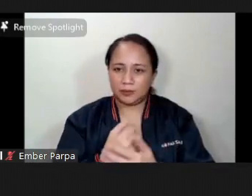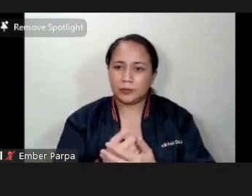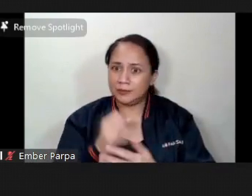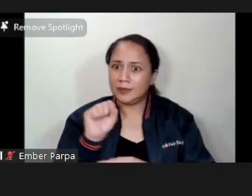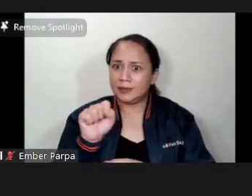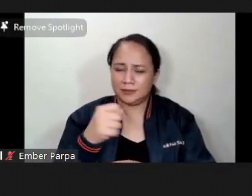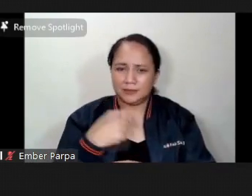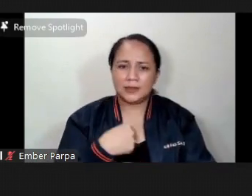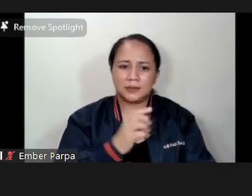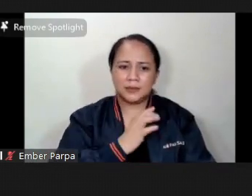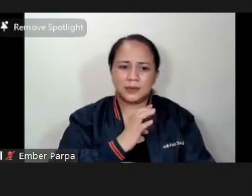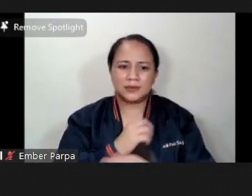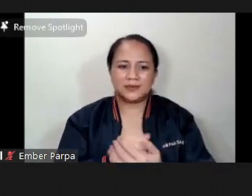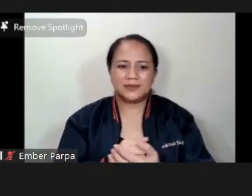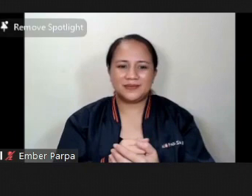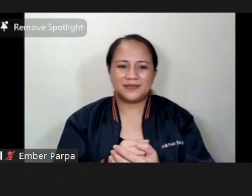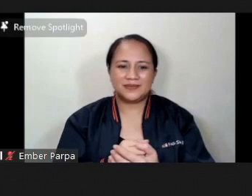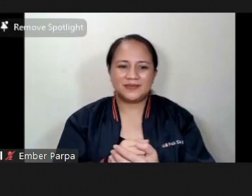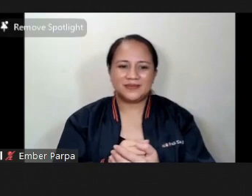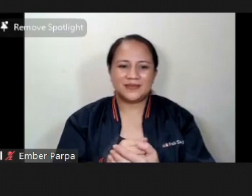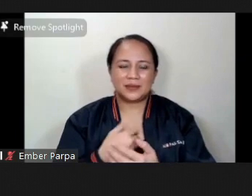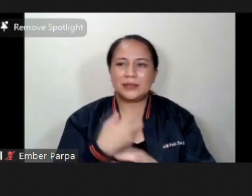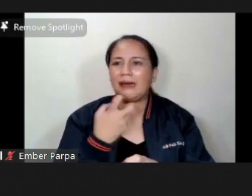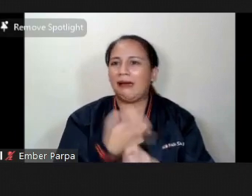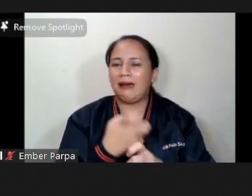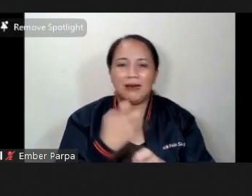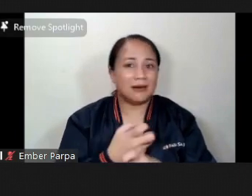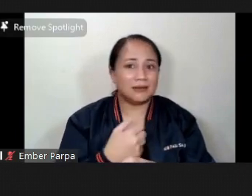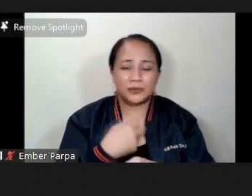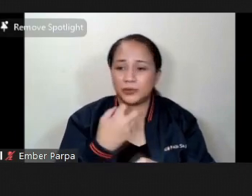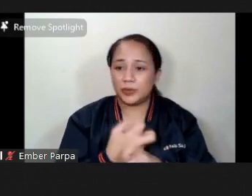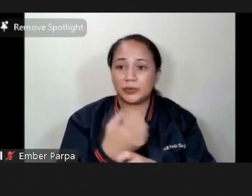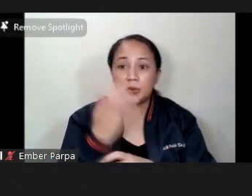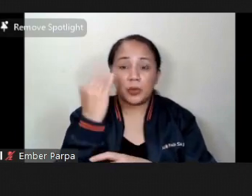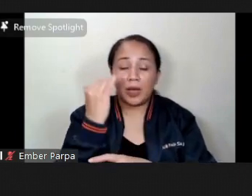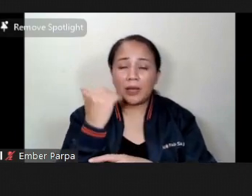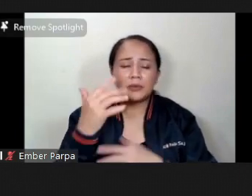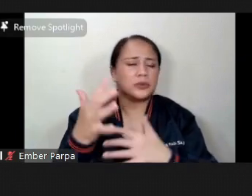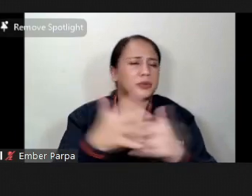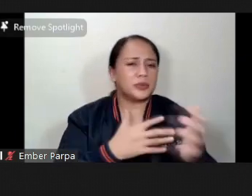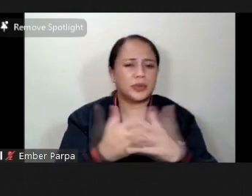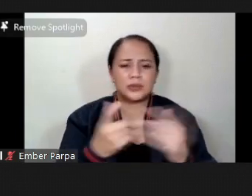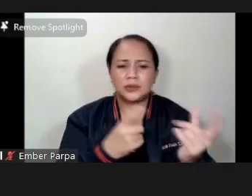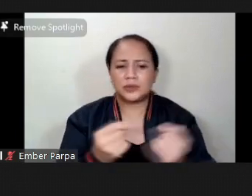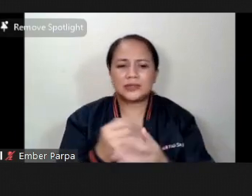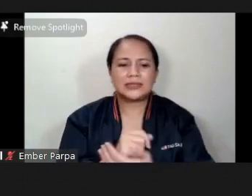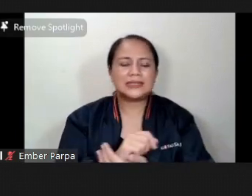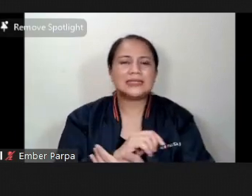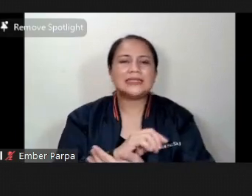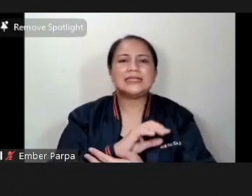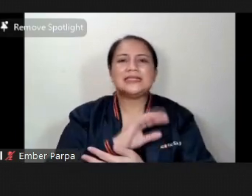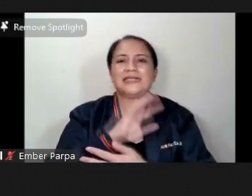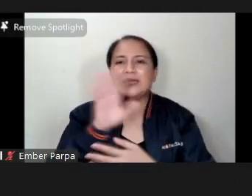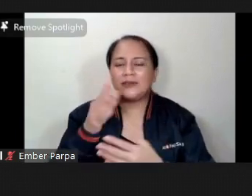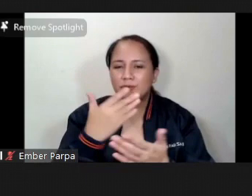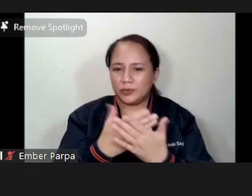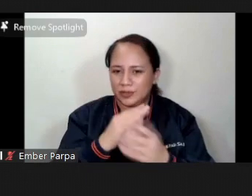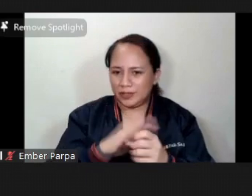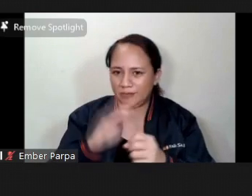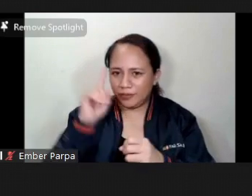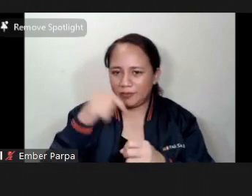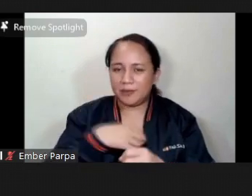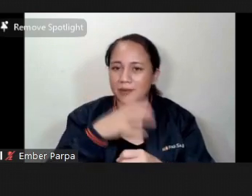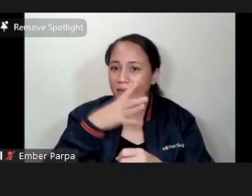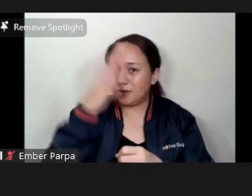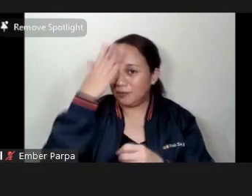did. But boy, was it hard. Because no matter what I do, it's never gonna be good enough for my parents to trust